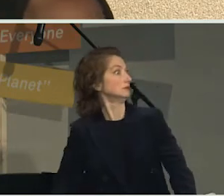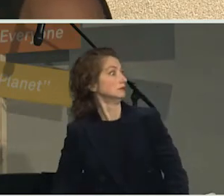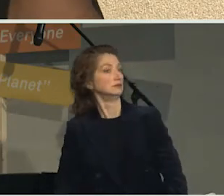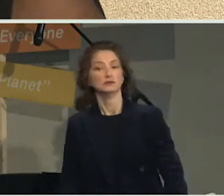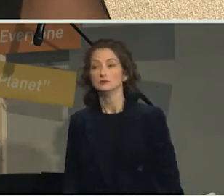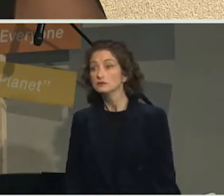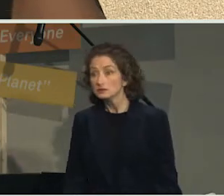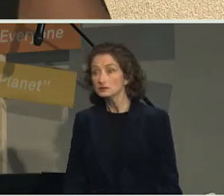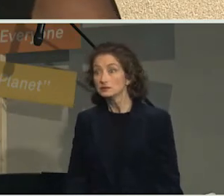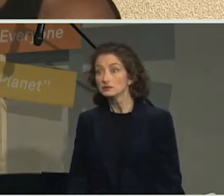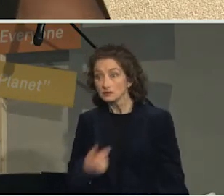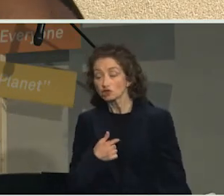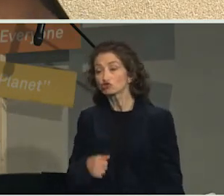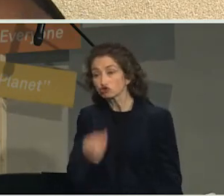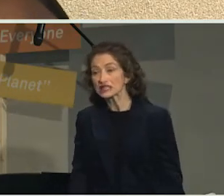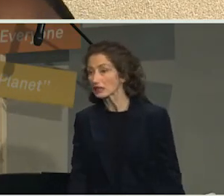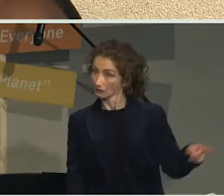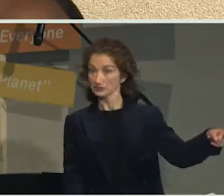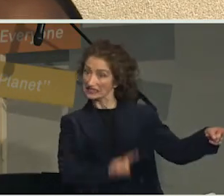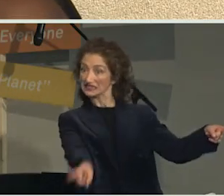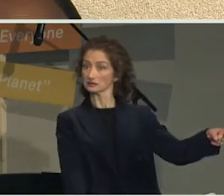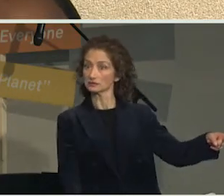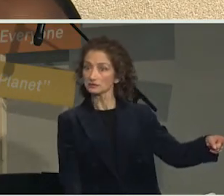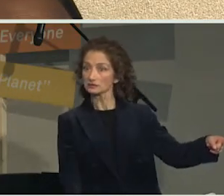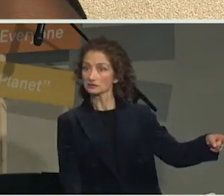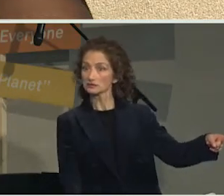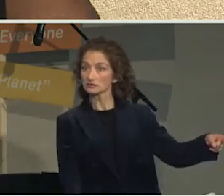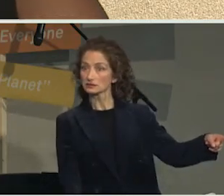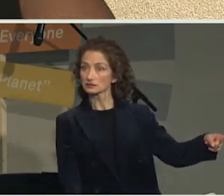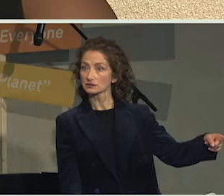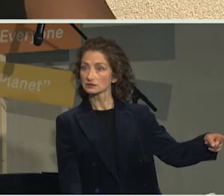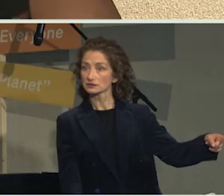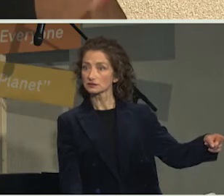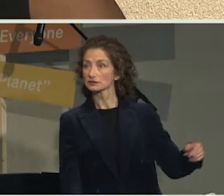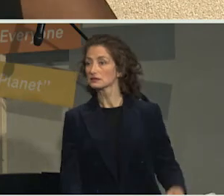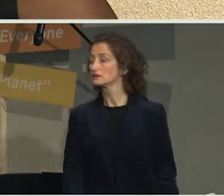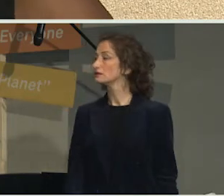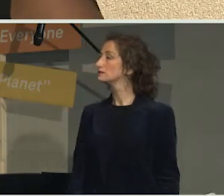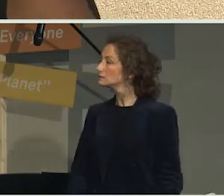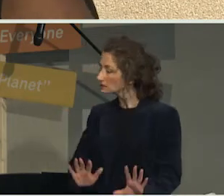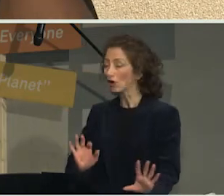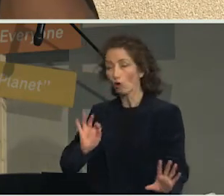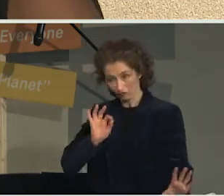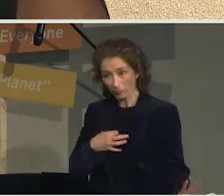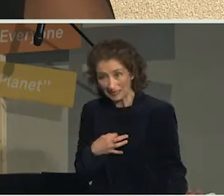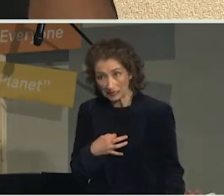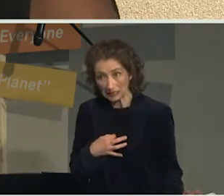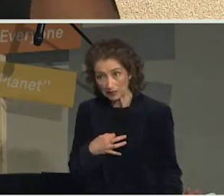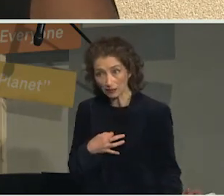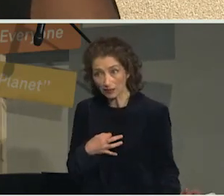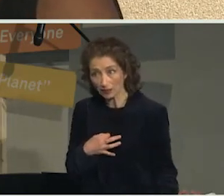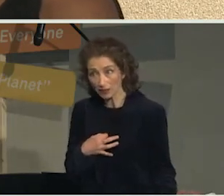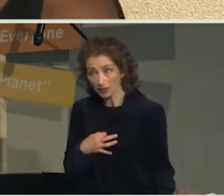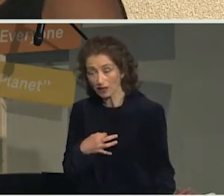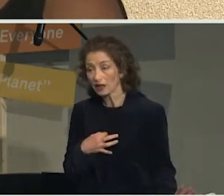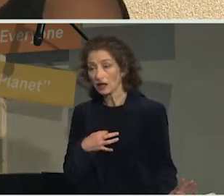the shit, at least for him, that we agreed not to take. Now, obviously for me, it was decidedly